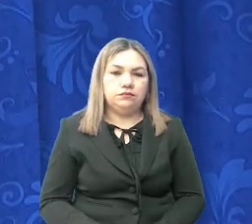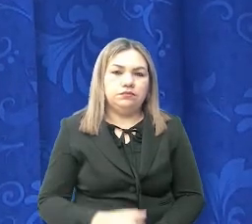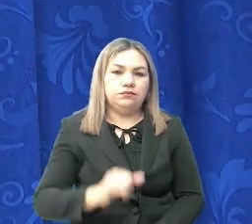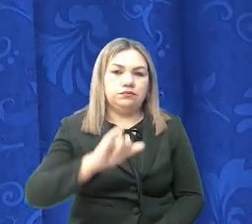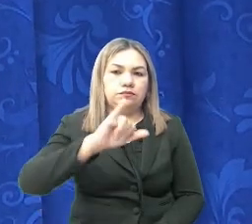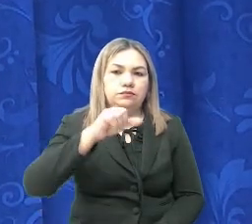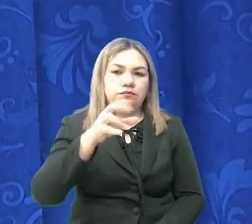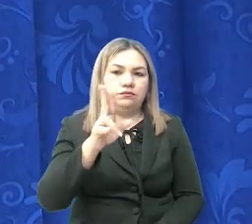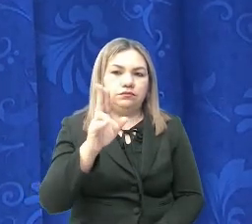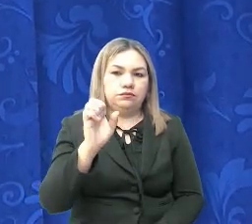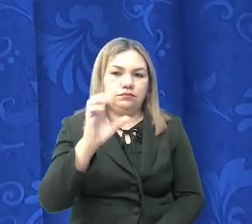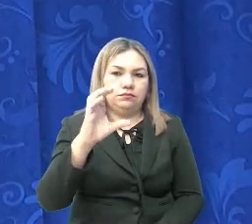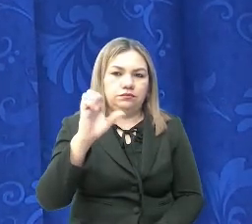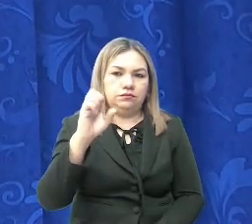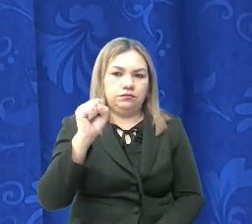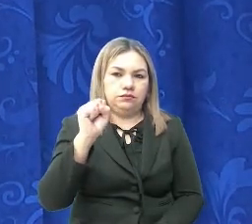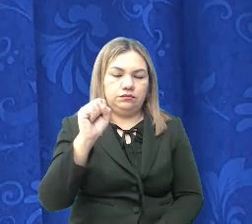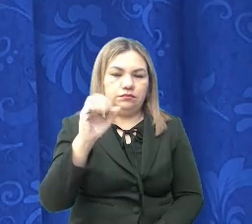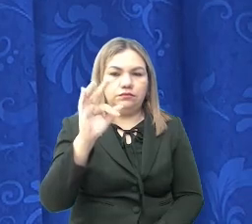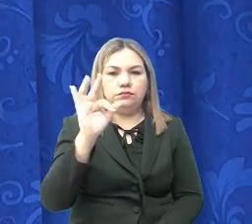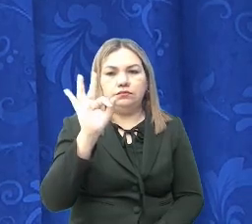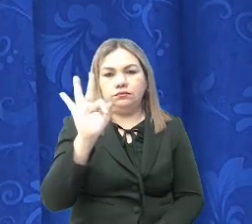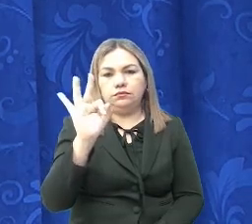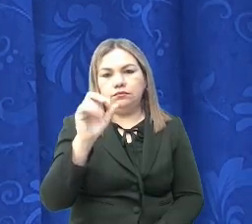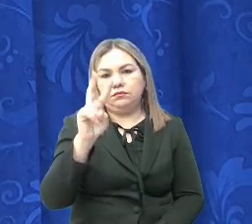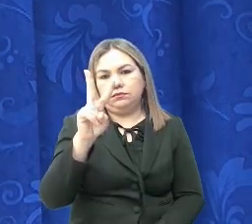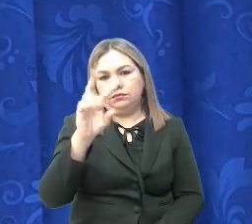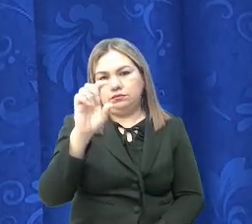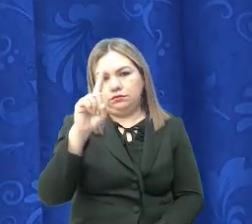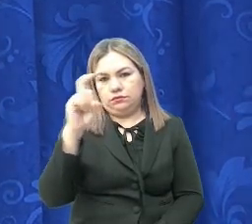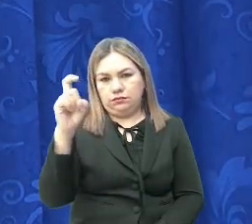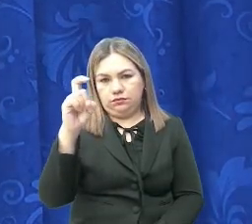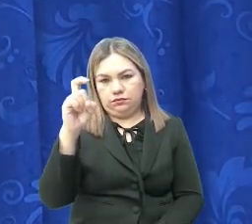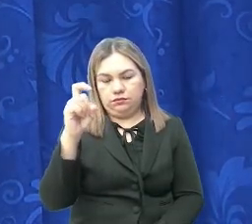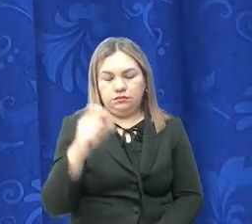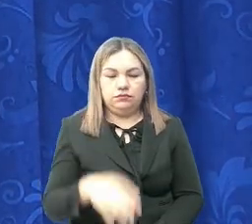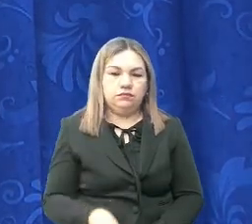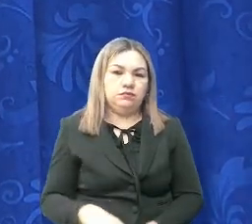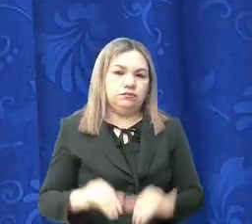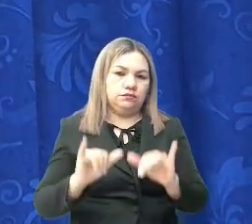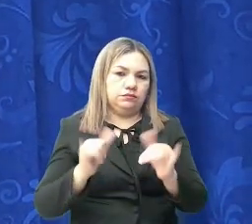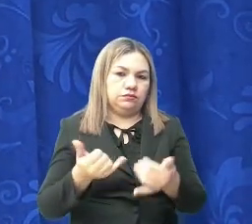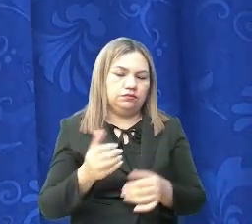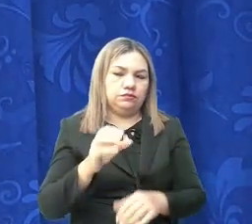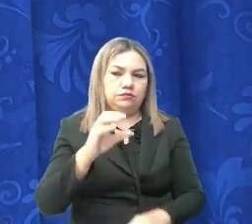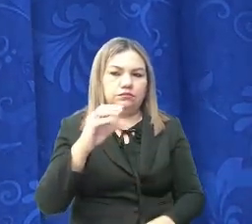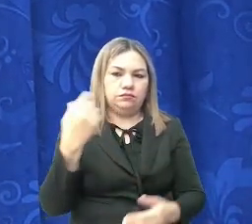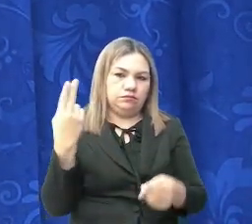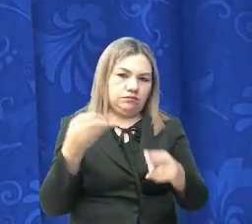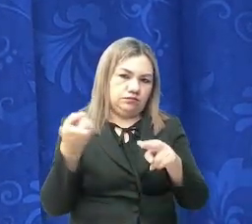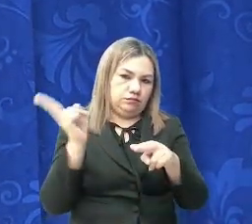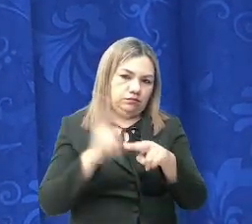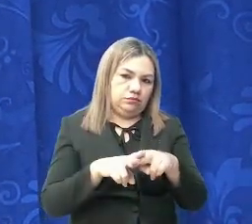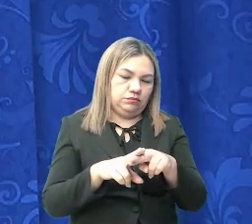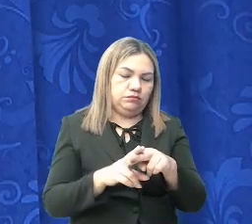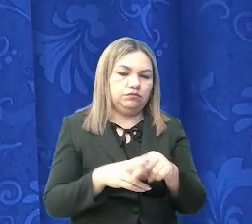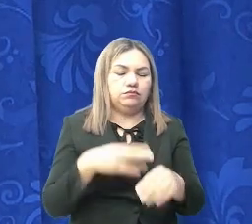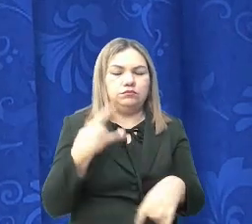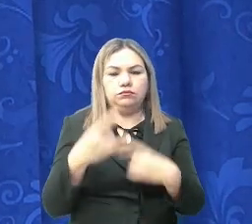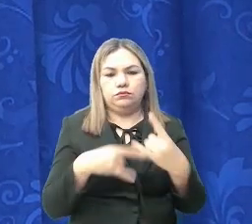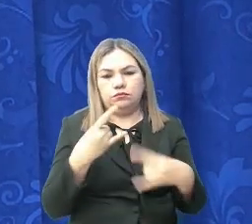Do we stop or do we continue? Judges 3:27, it says, then